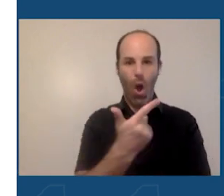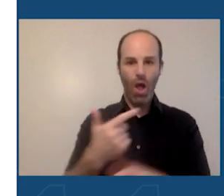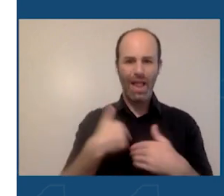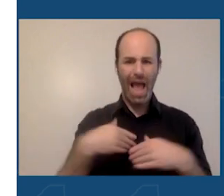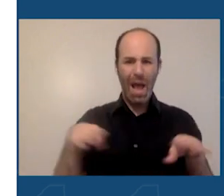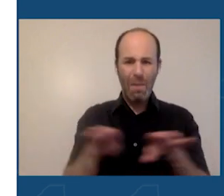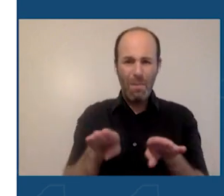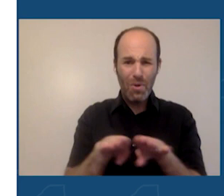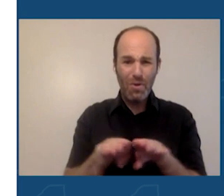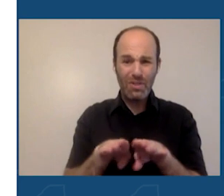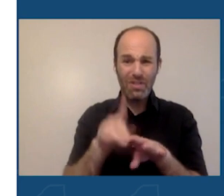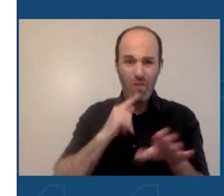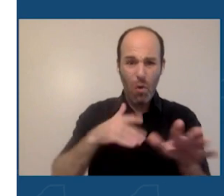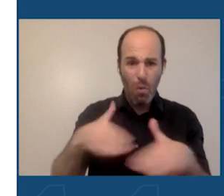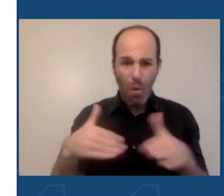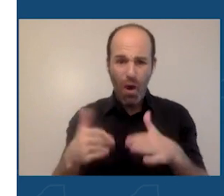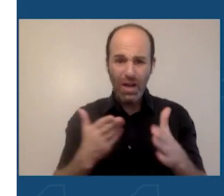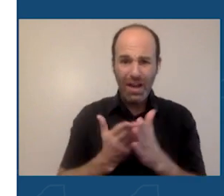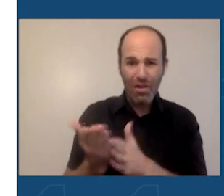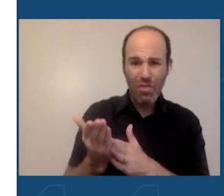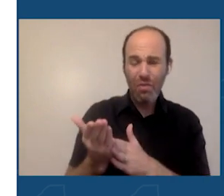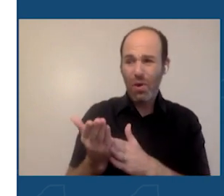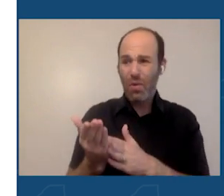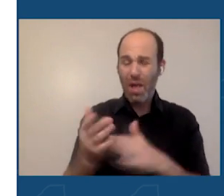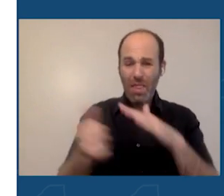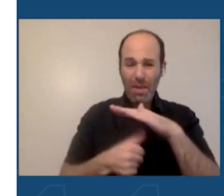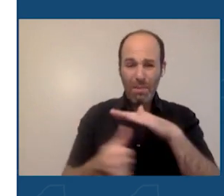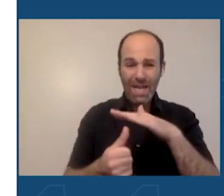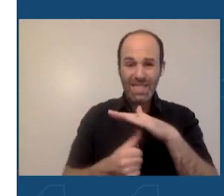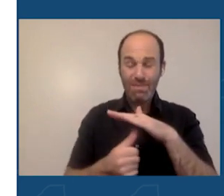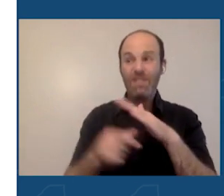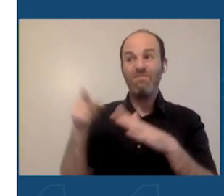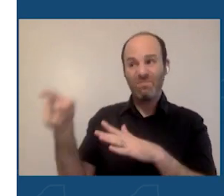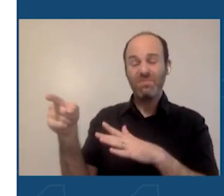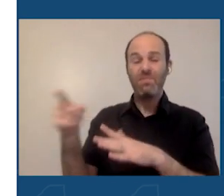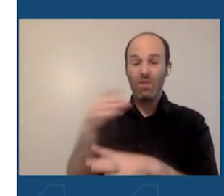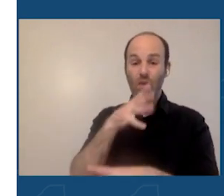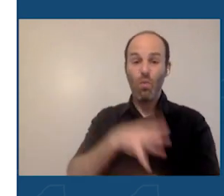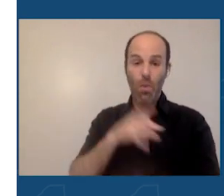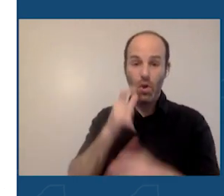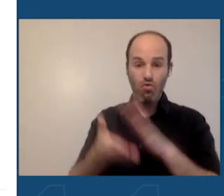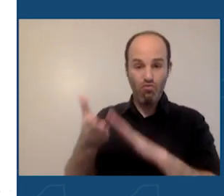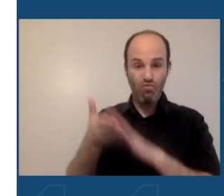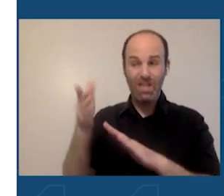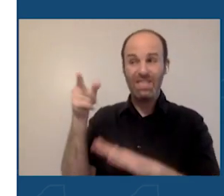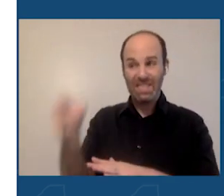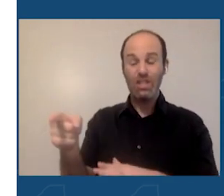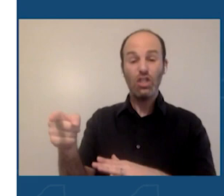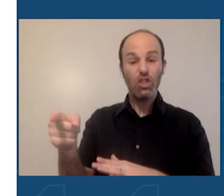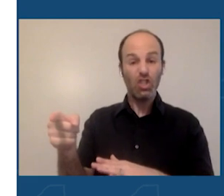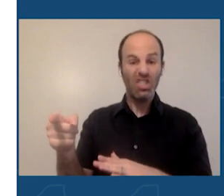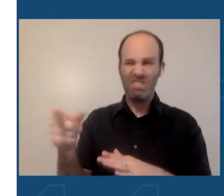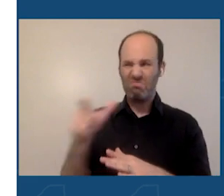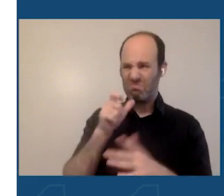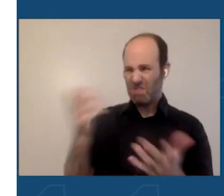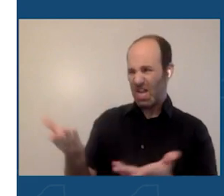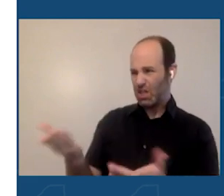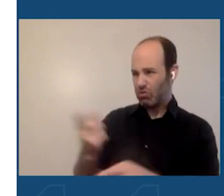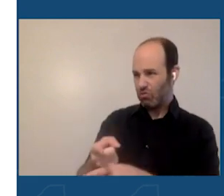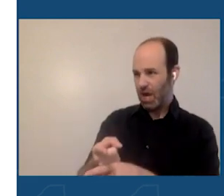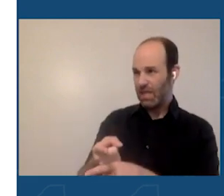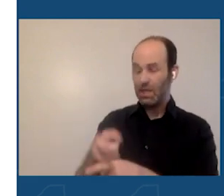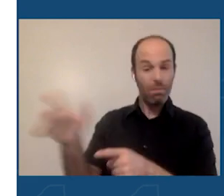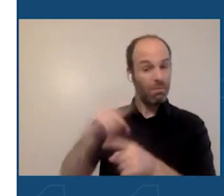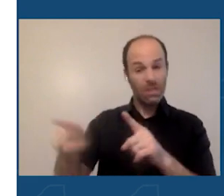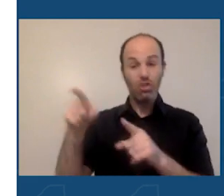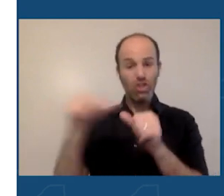the basement there, and she was still keeping it going. She's not here, is she? That's why I'm working hard. She works so hard. Keeping it going. I mean, literally, I think it was